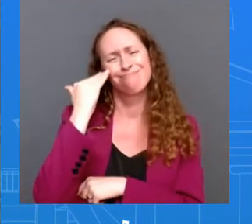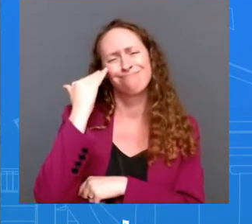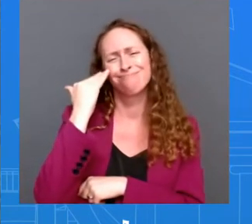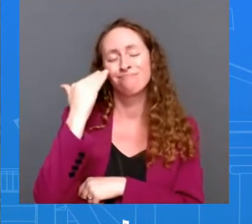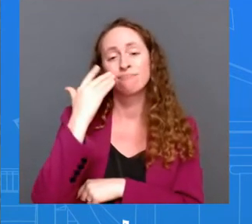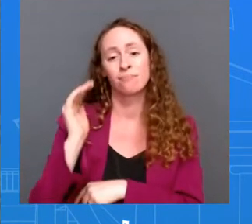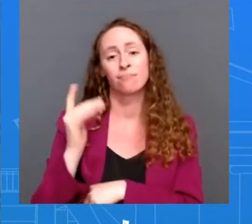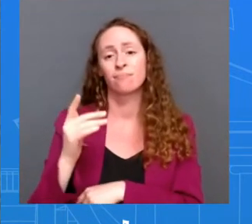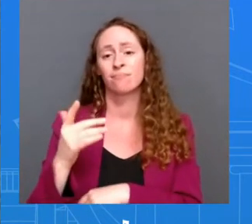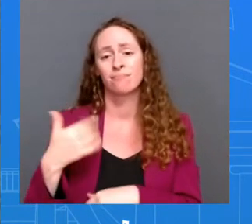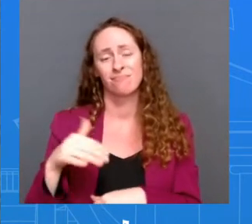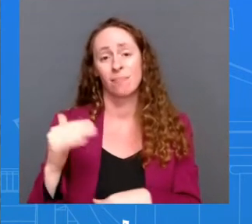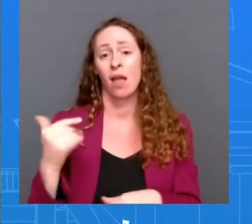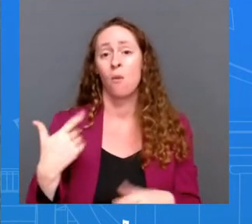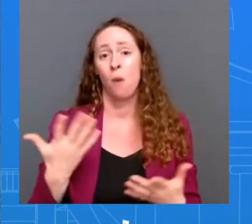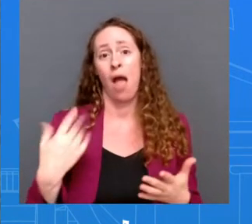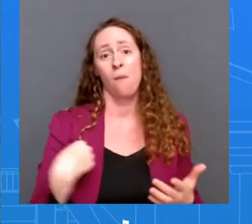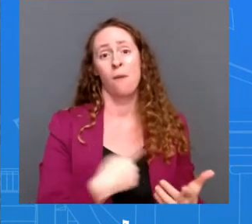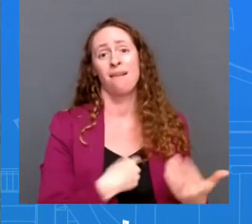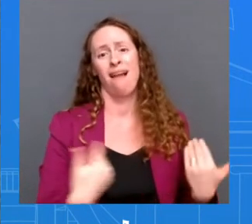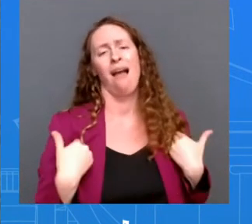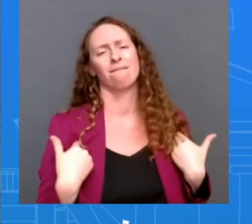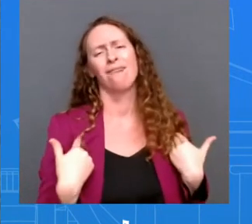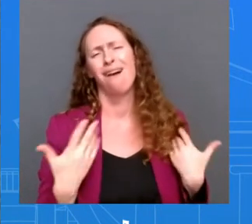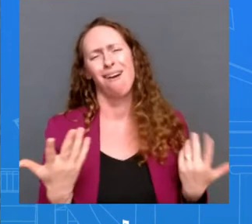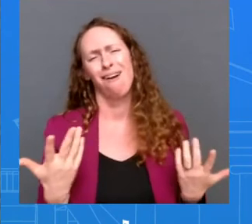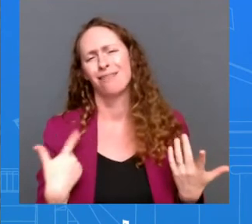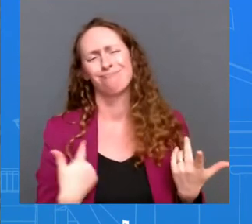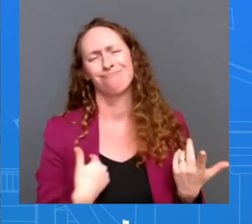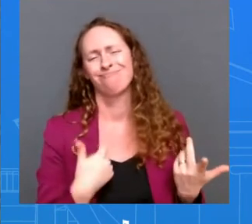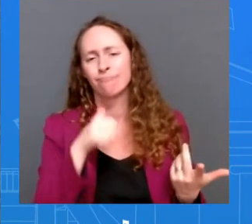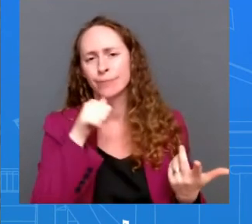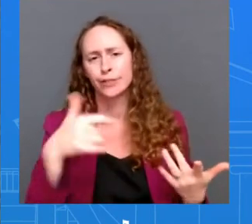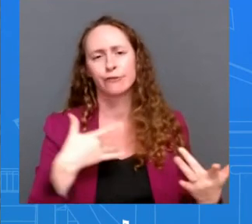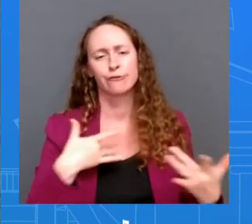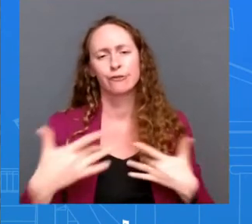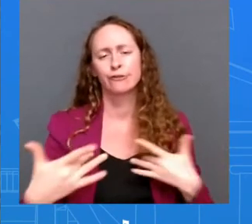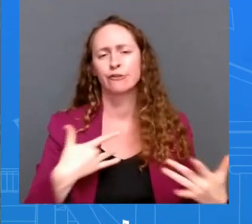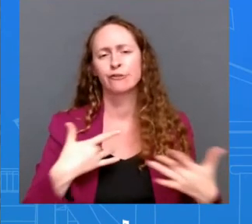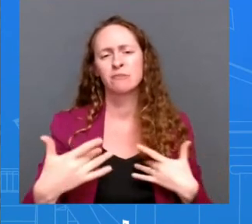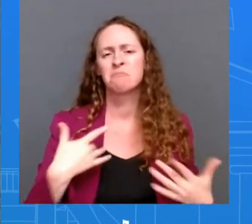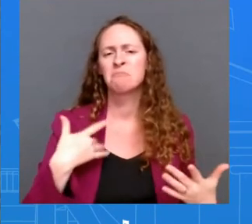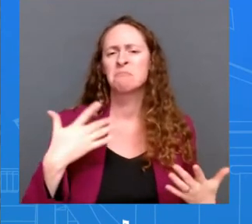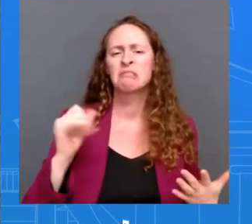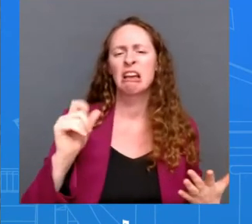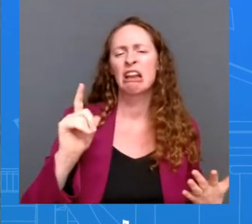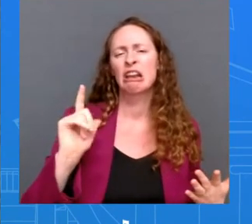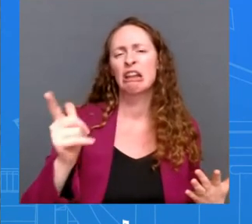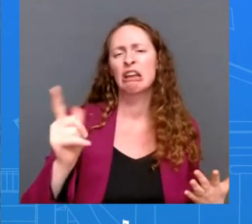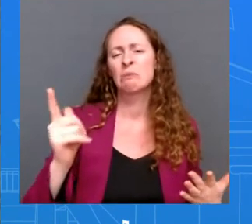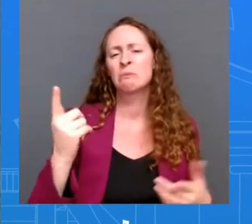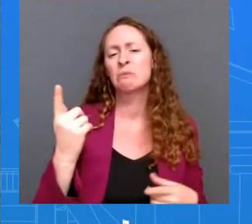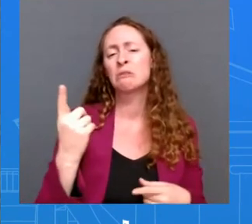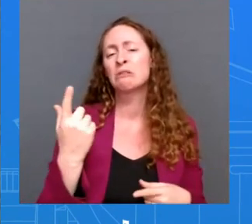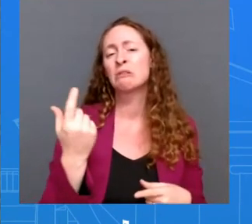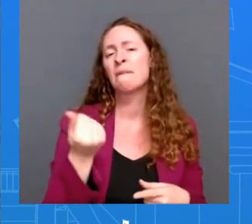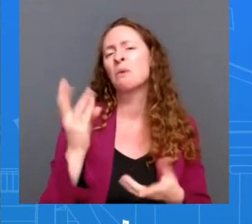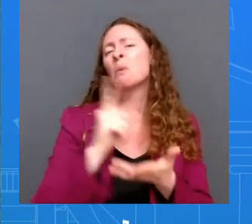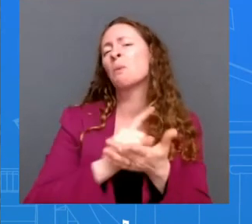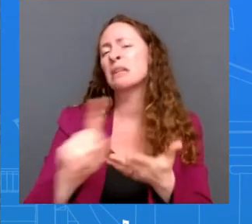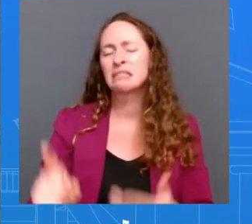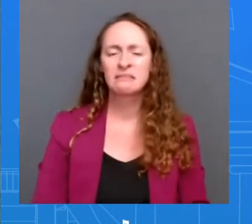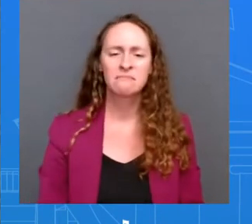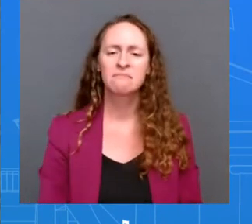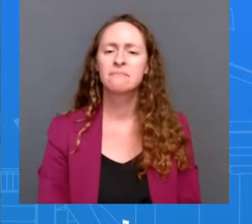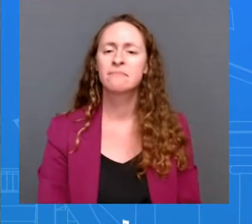test to make it clear, not just in word, but in deed, how serious we are when we say we